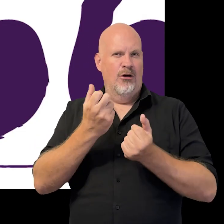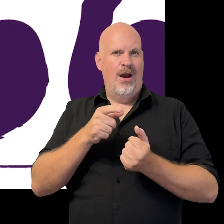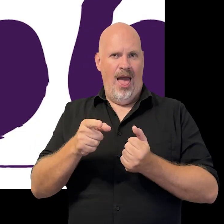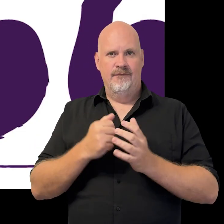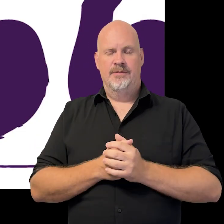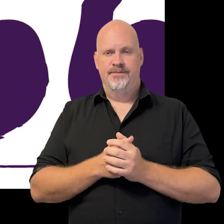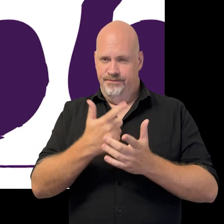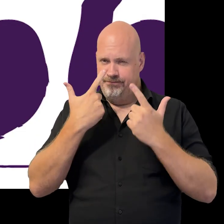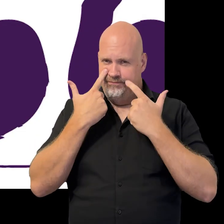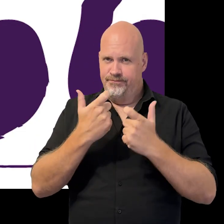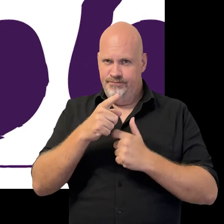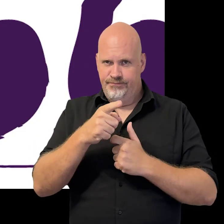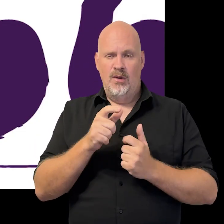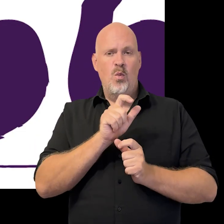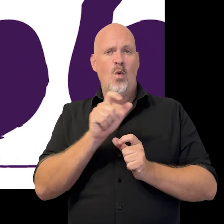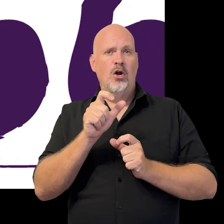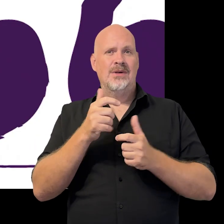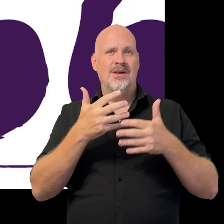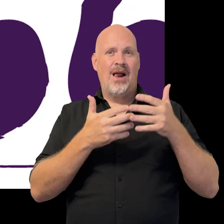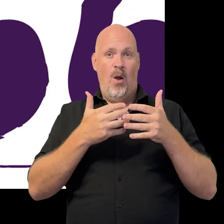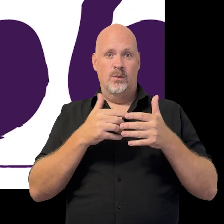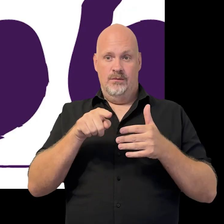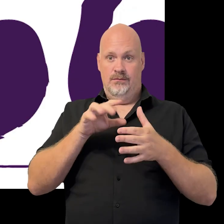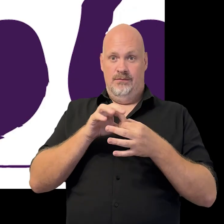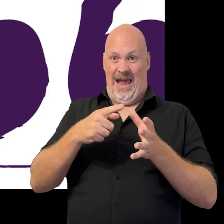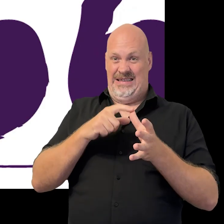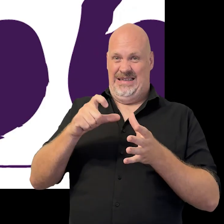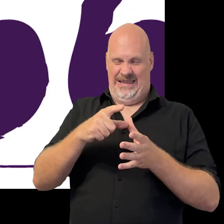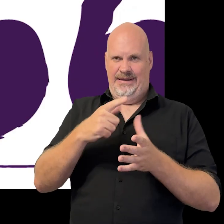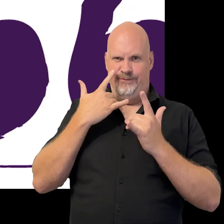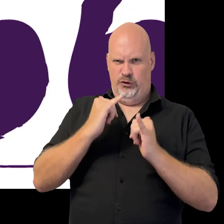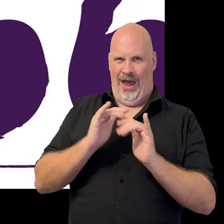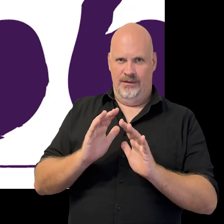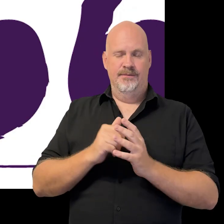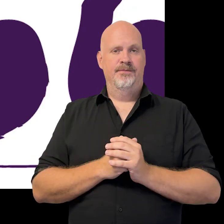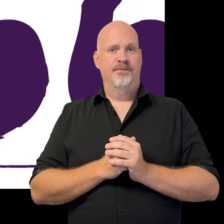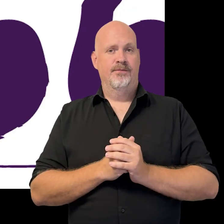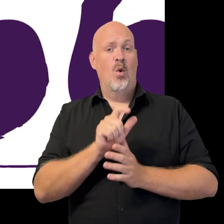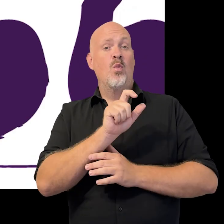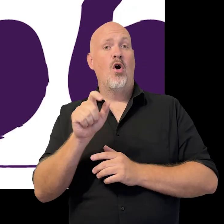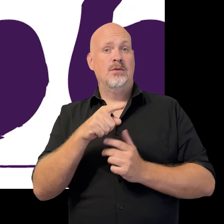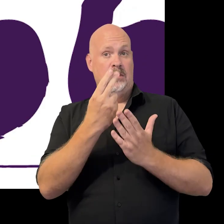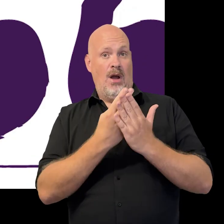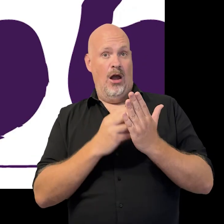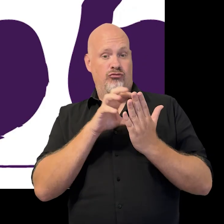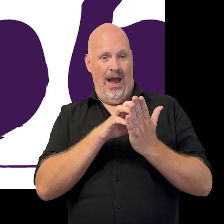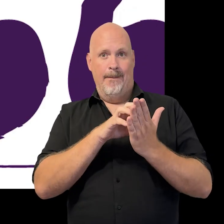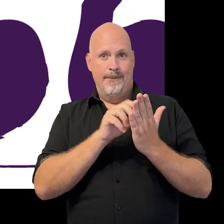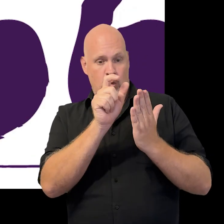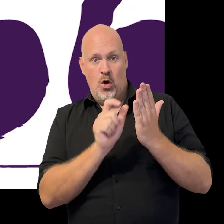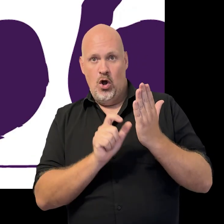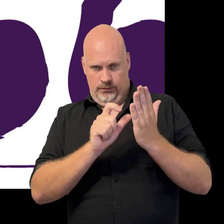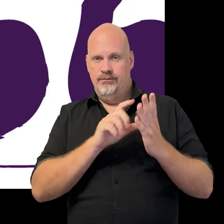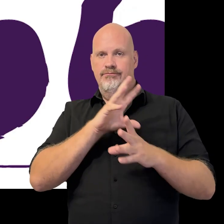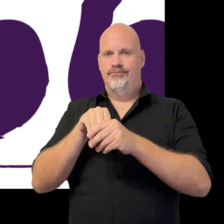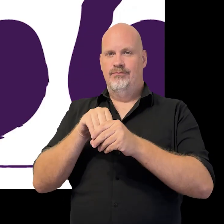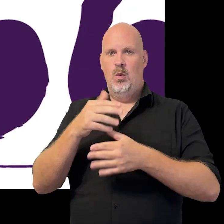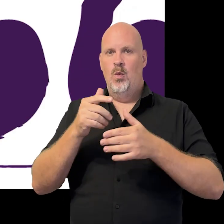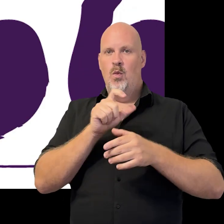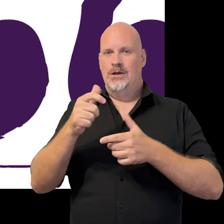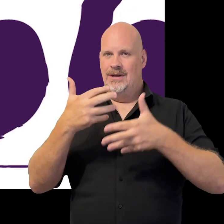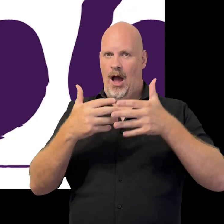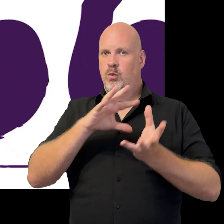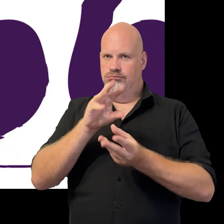a specific organisation. So you will need to base it within either the organisation you're working with or one that